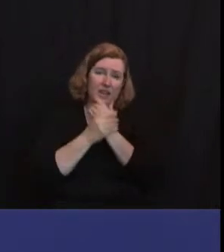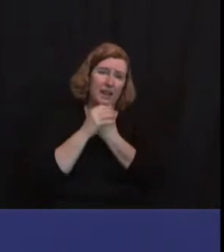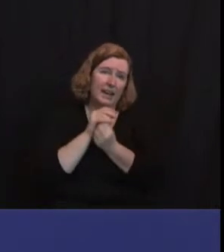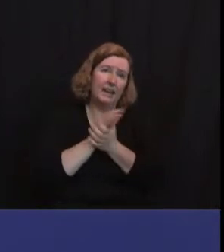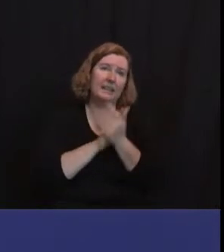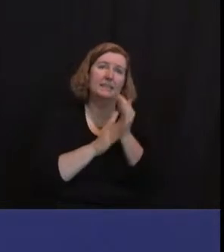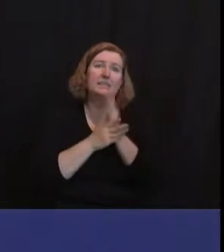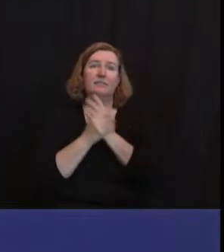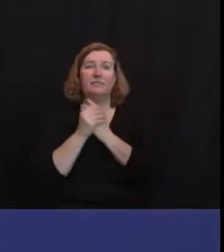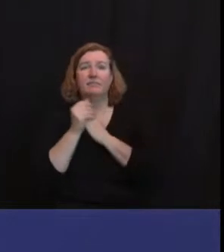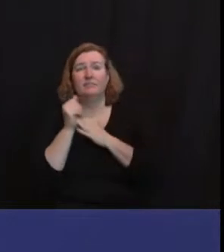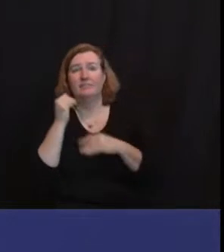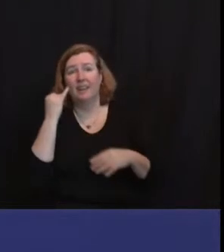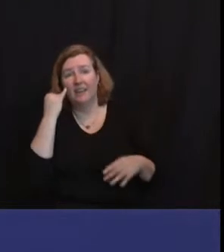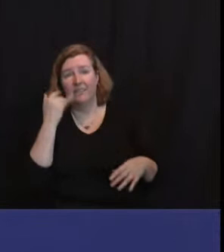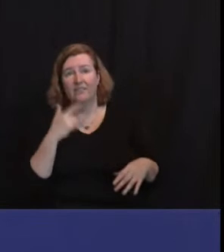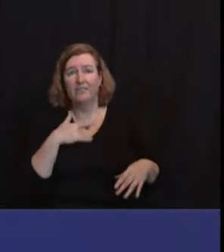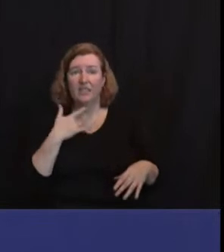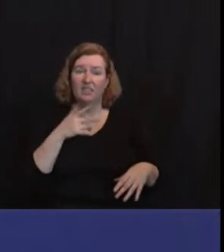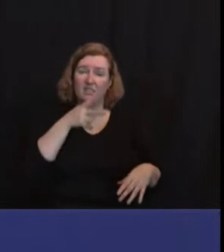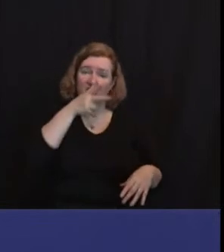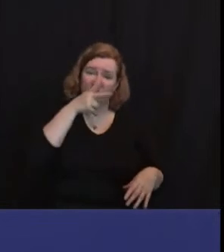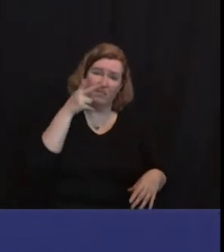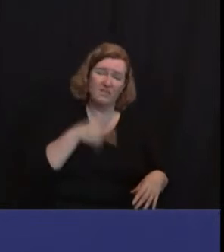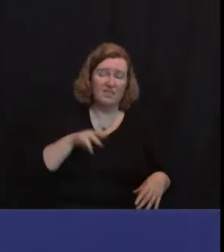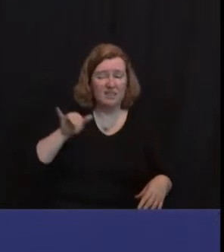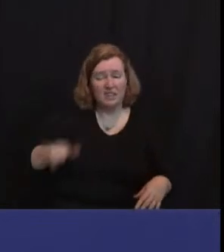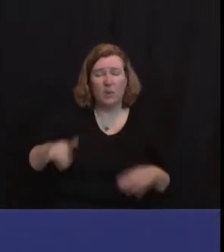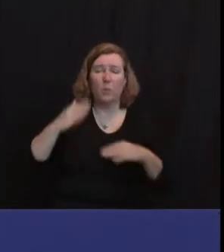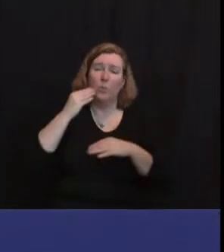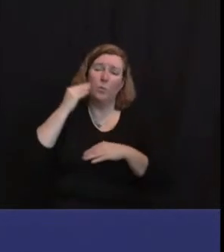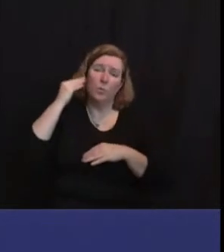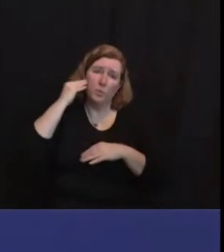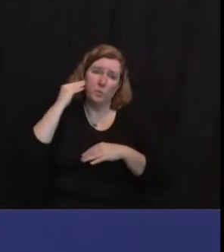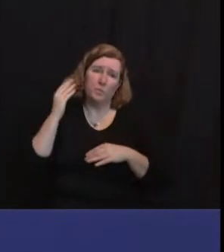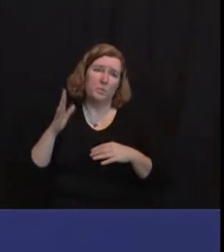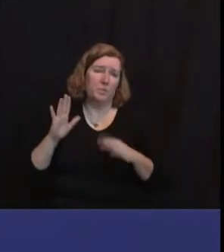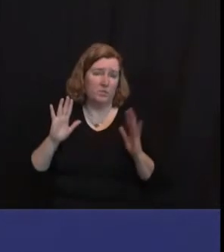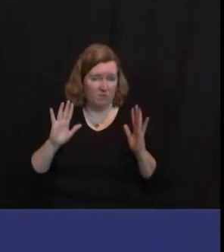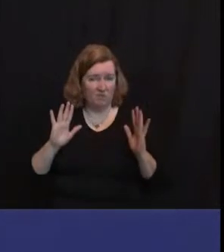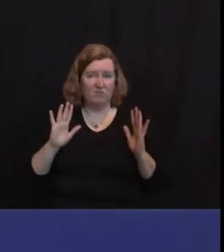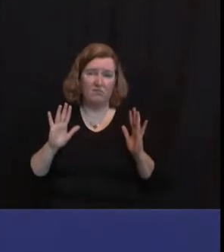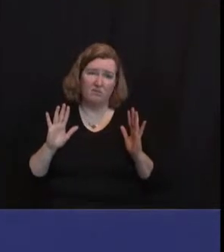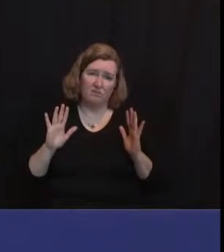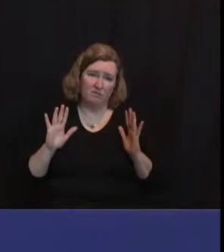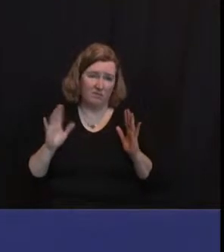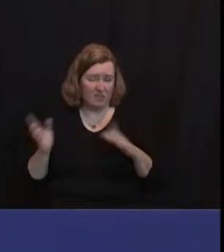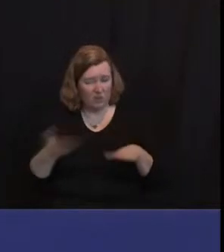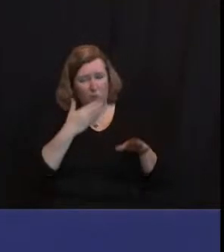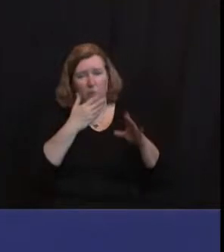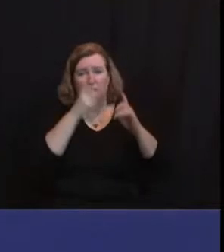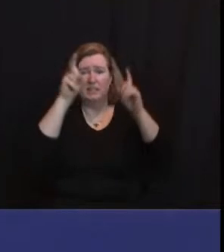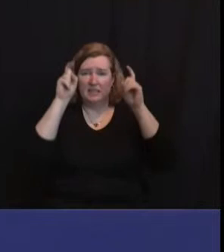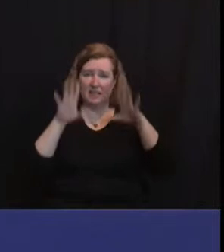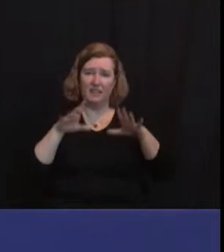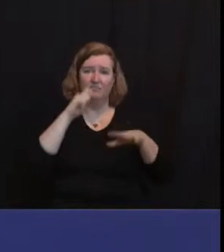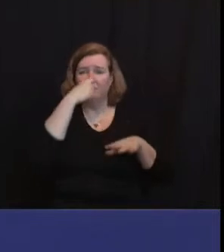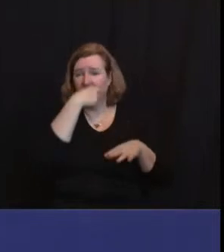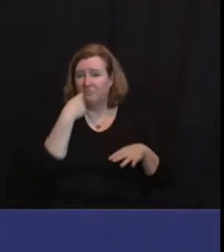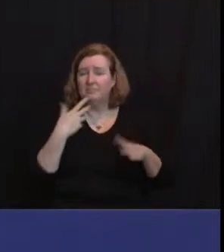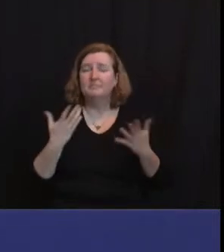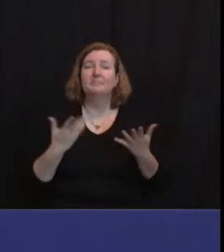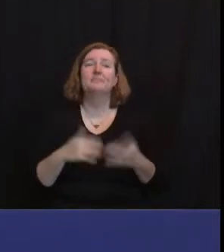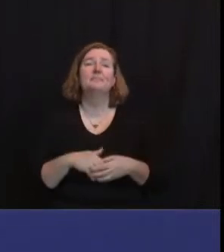yourself off the field if you either don't feel well, you've been exposed, get tested at the right point. If you're Gavin